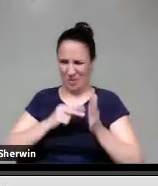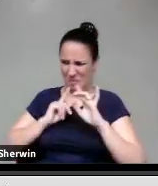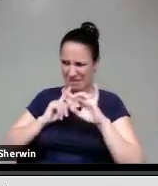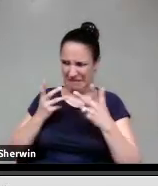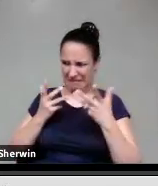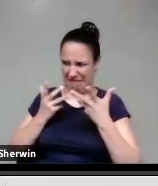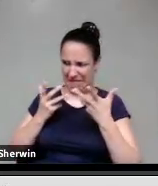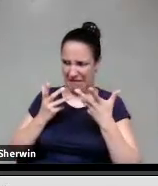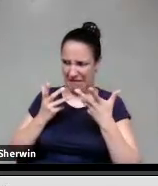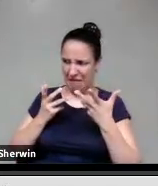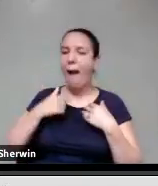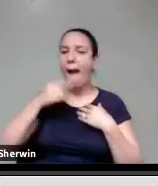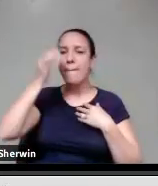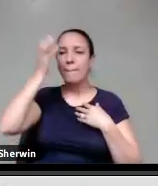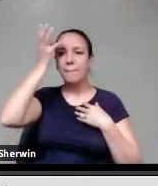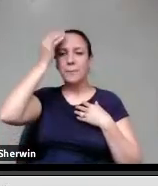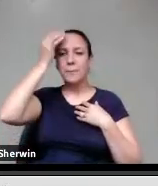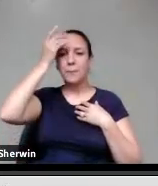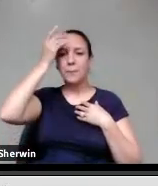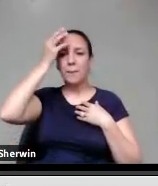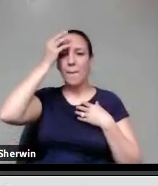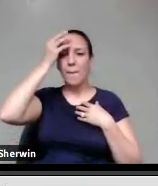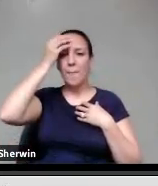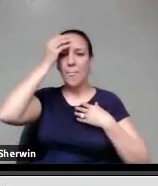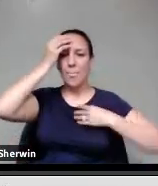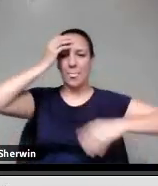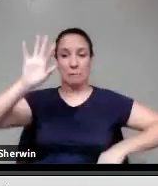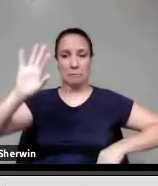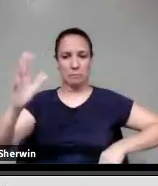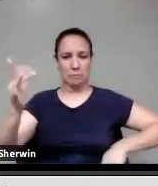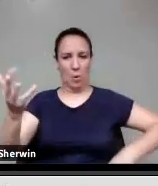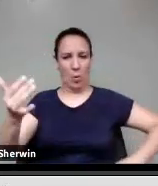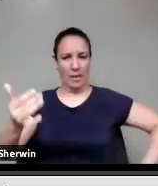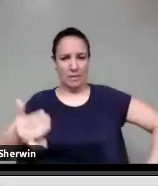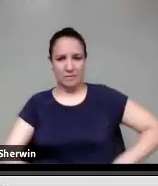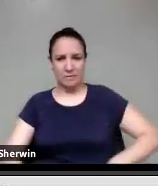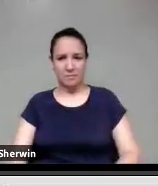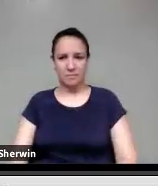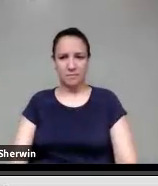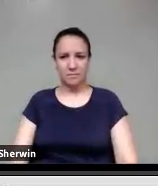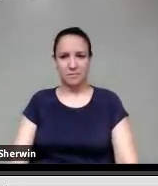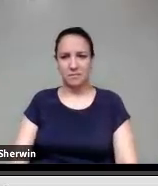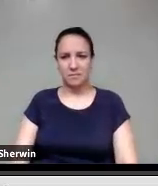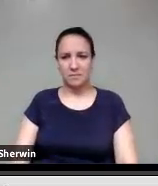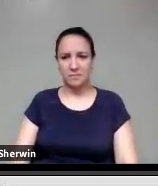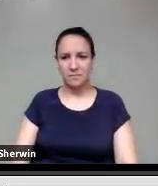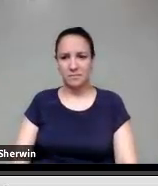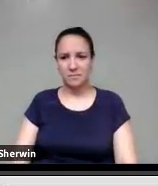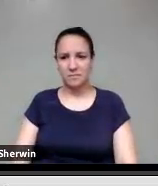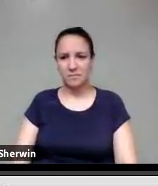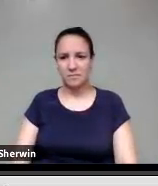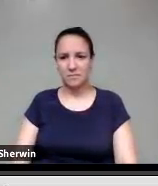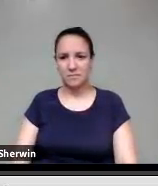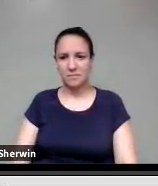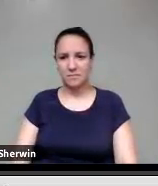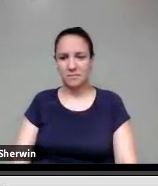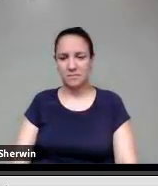I'm thinking along the lines of, well, Lynn's typing, so I don't want to talk over her because she's probably thinking the same thing I am. So I'm going to allow her